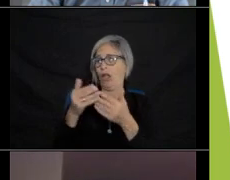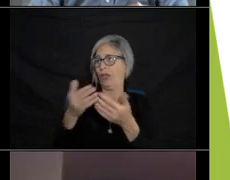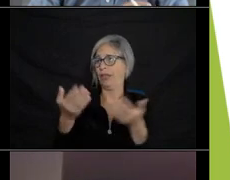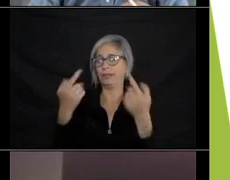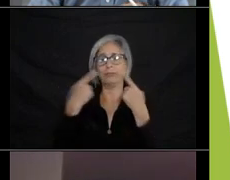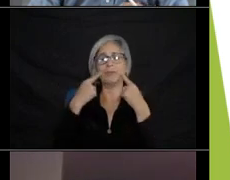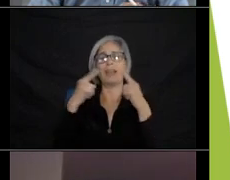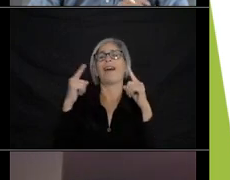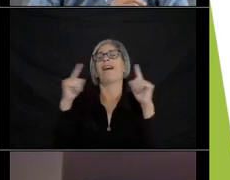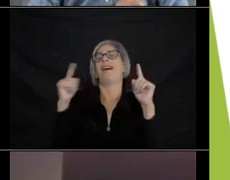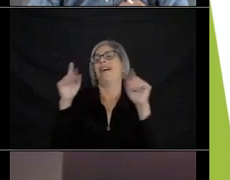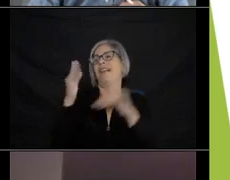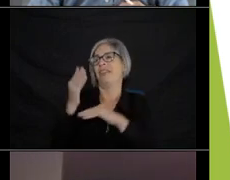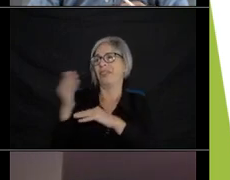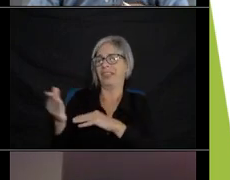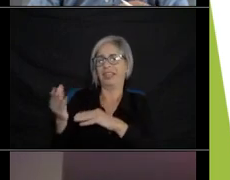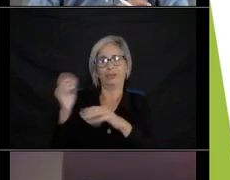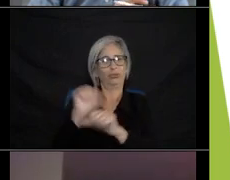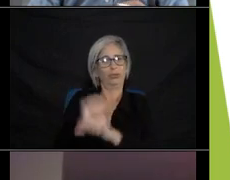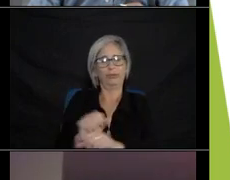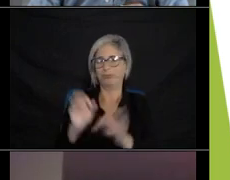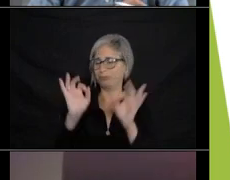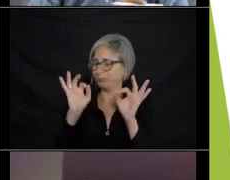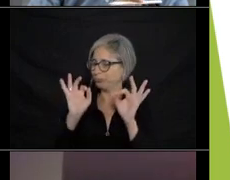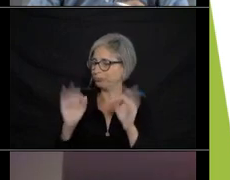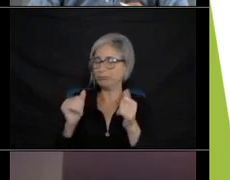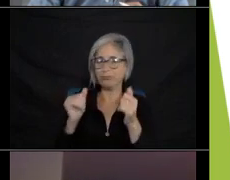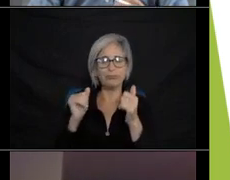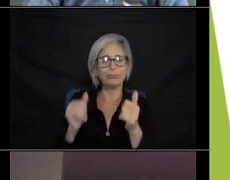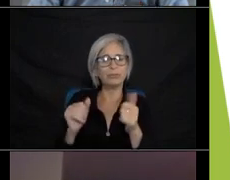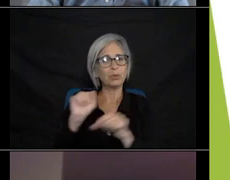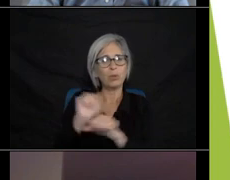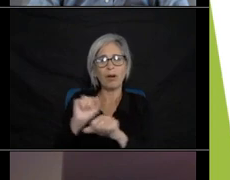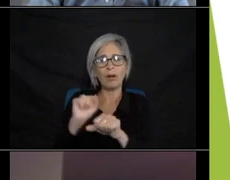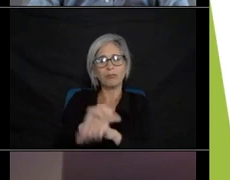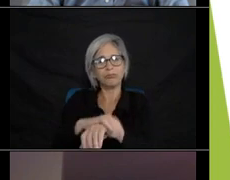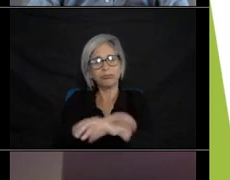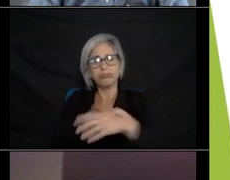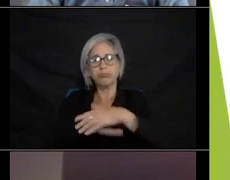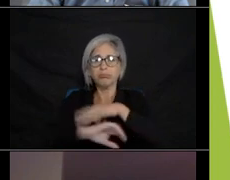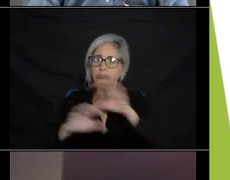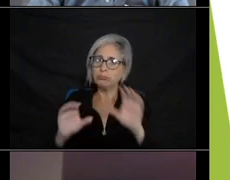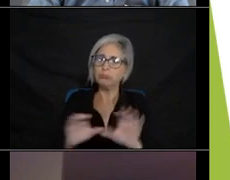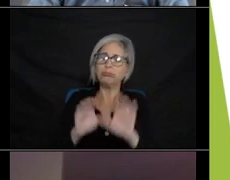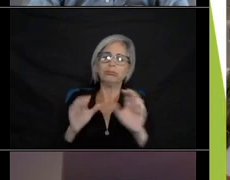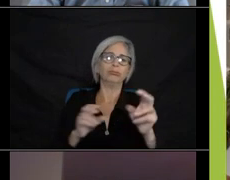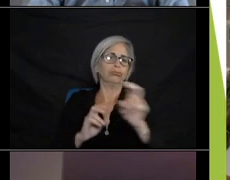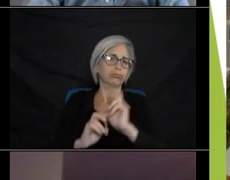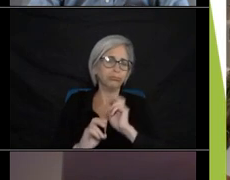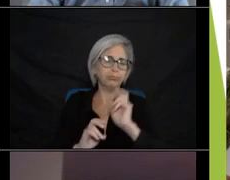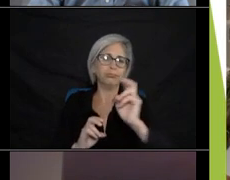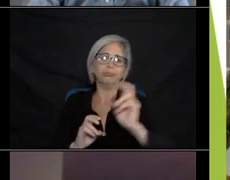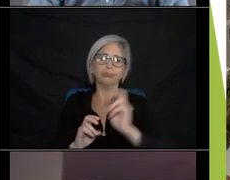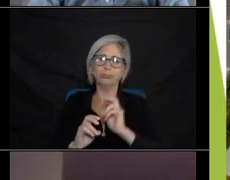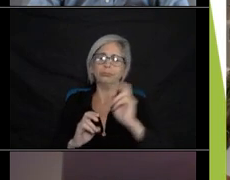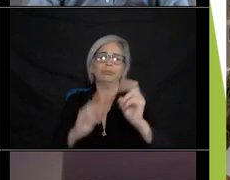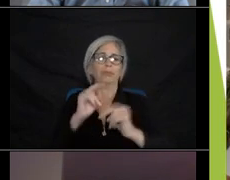well, and we know they've been actively working the transports in and out of the building since we